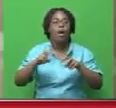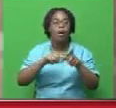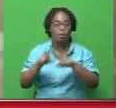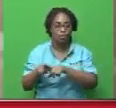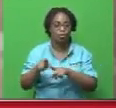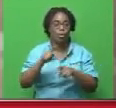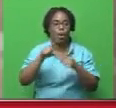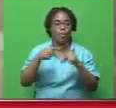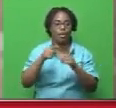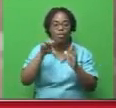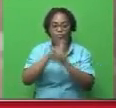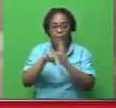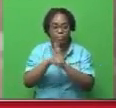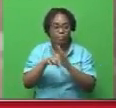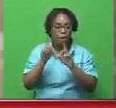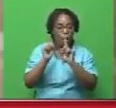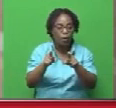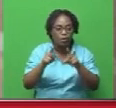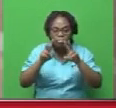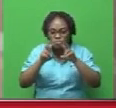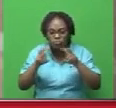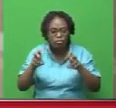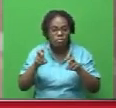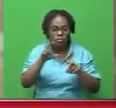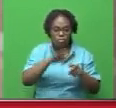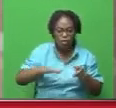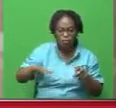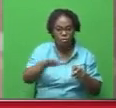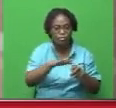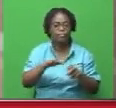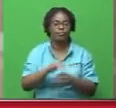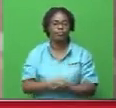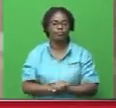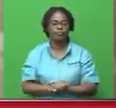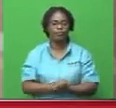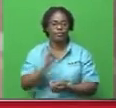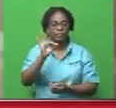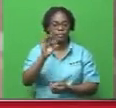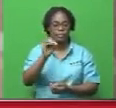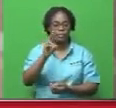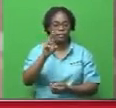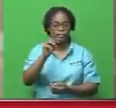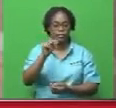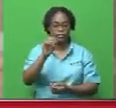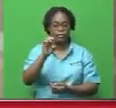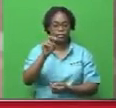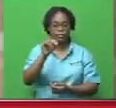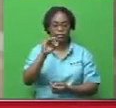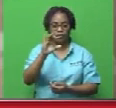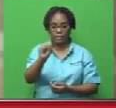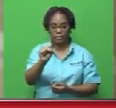16,000 samples were awaiting testing. I'll file an updated one soon, or file an FOIA to get the information again to see what they have